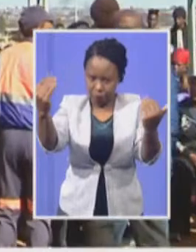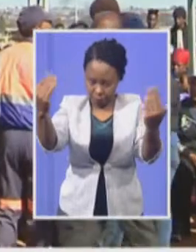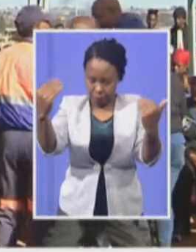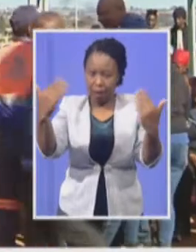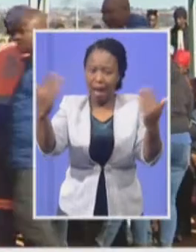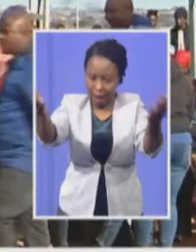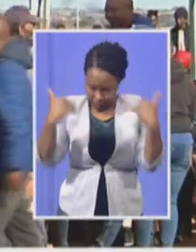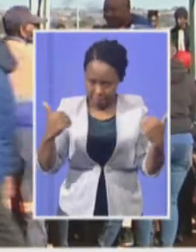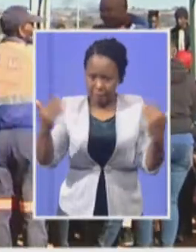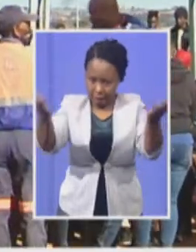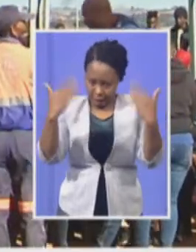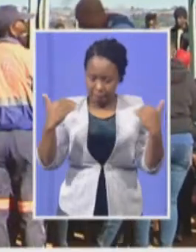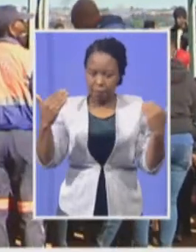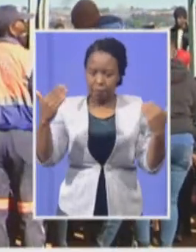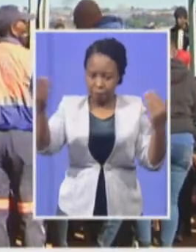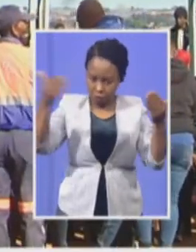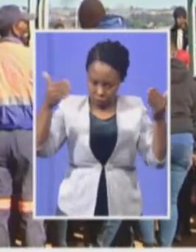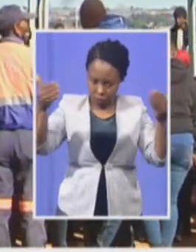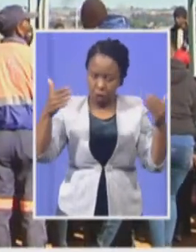come